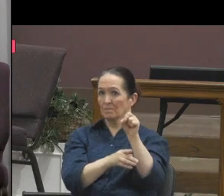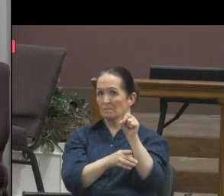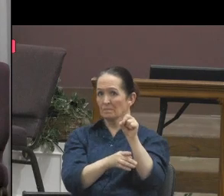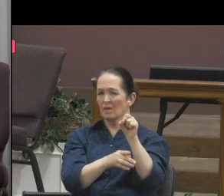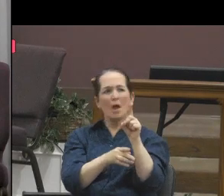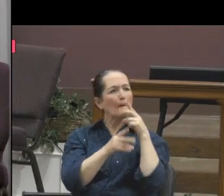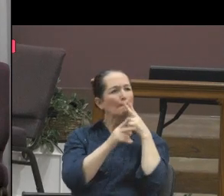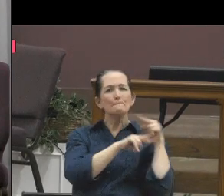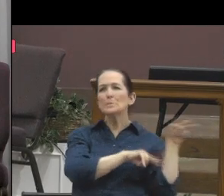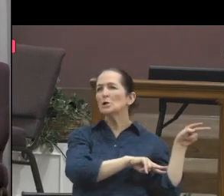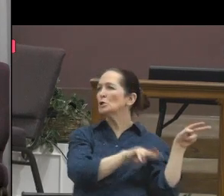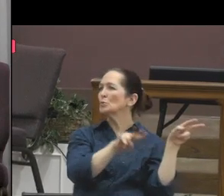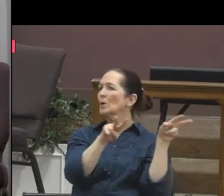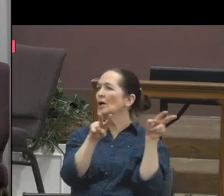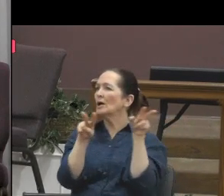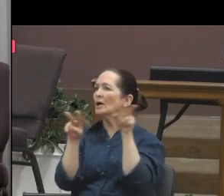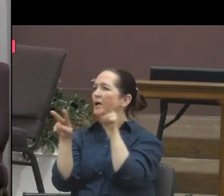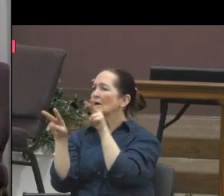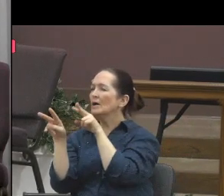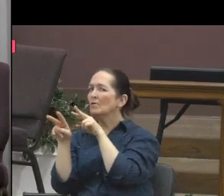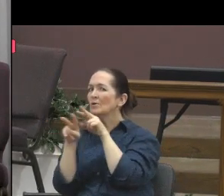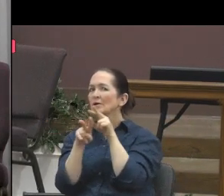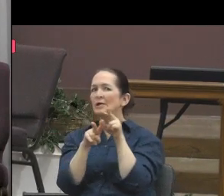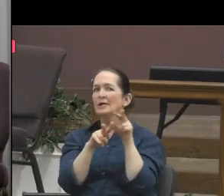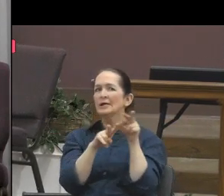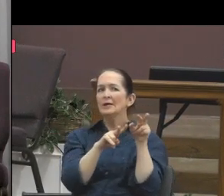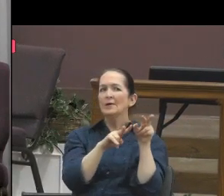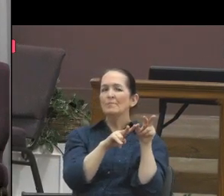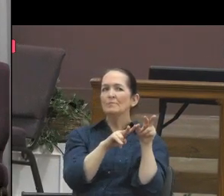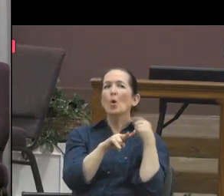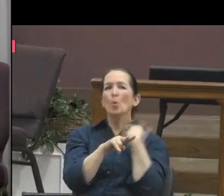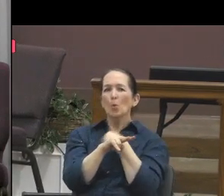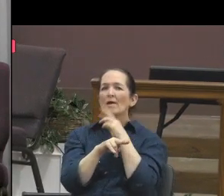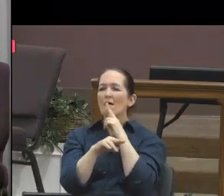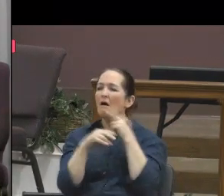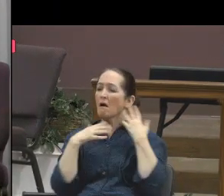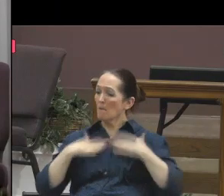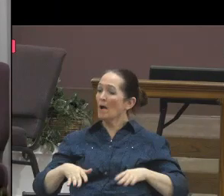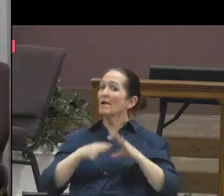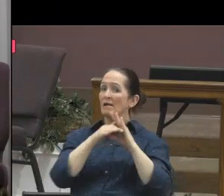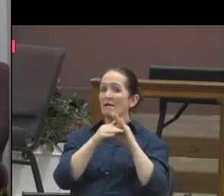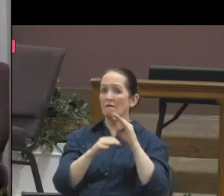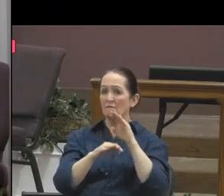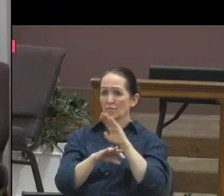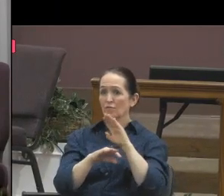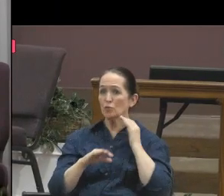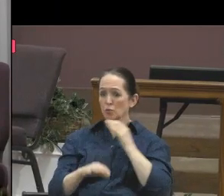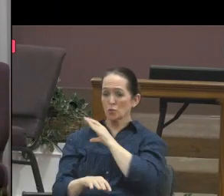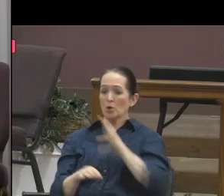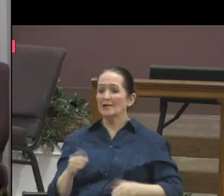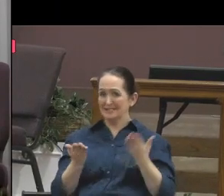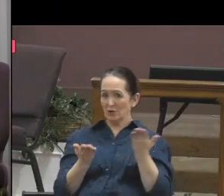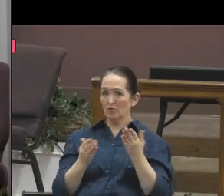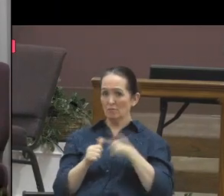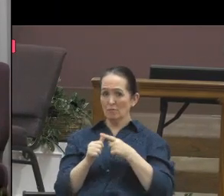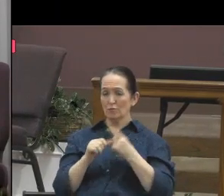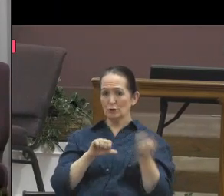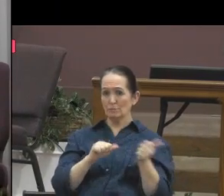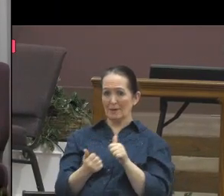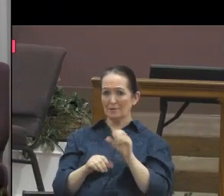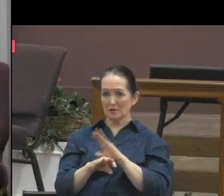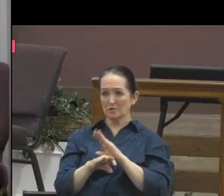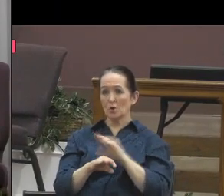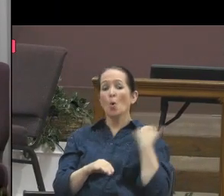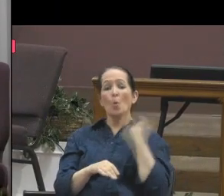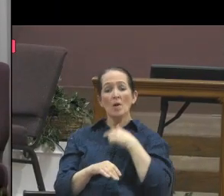And yet look around. You see, we are a body of Christ here at First Baptist Church. We are